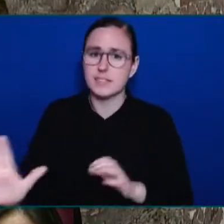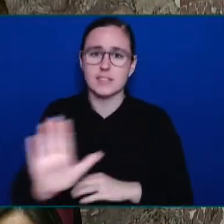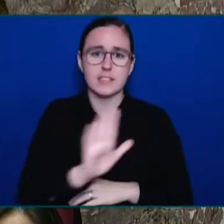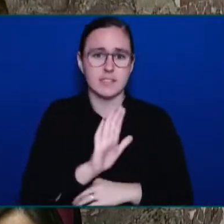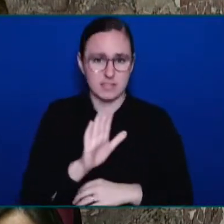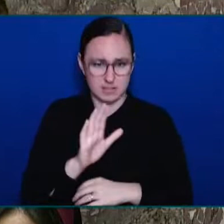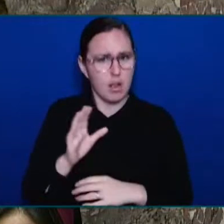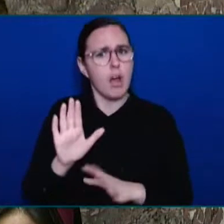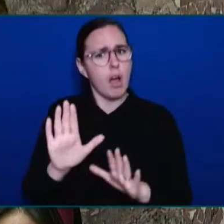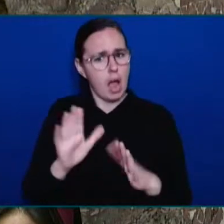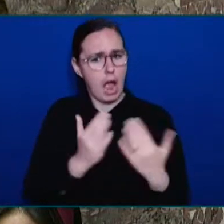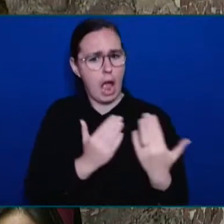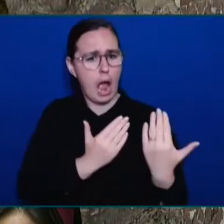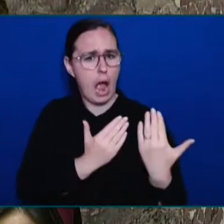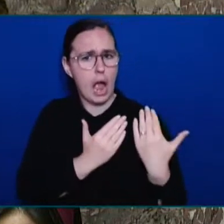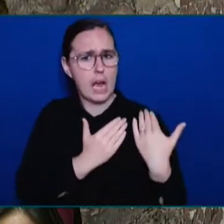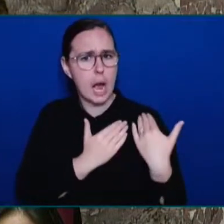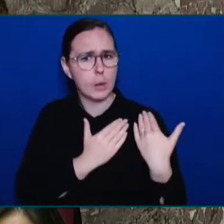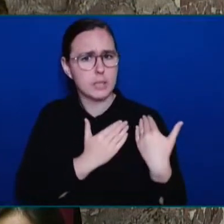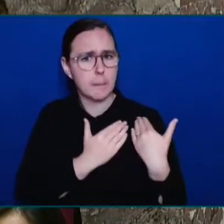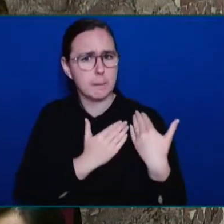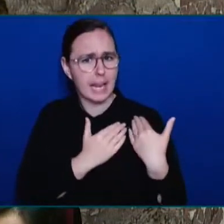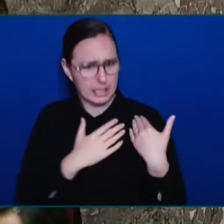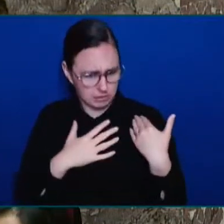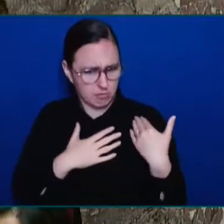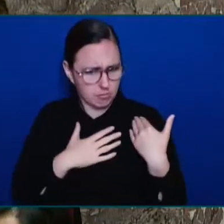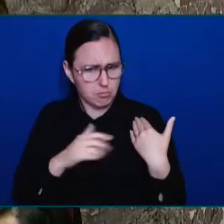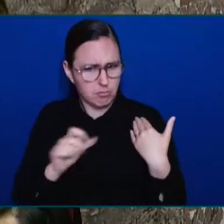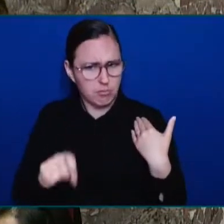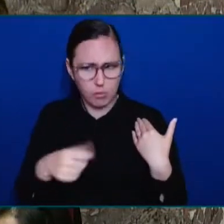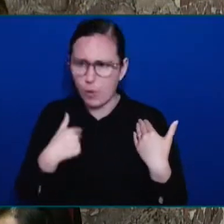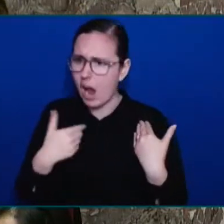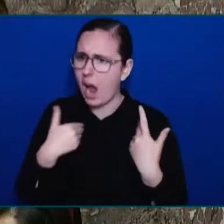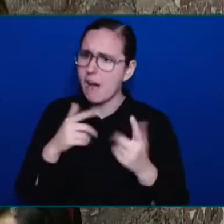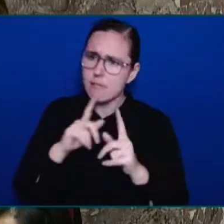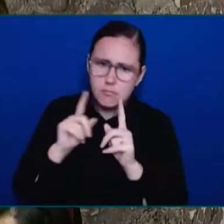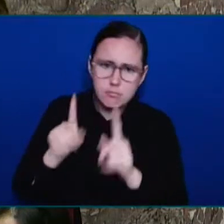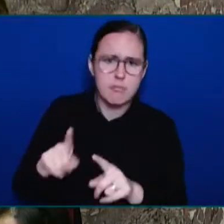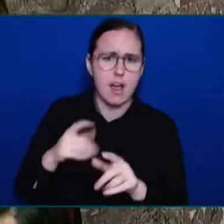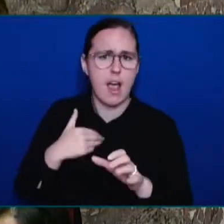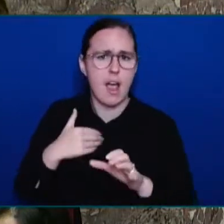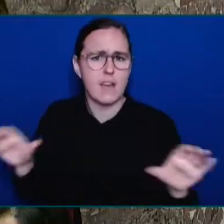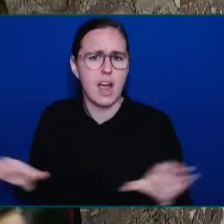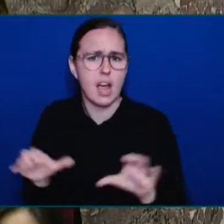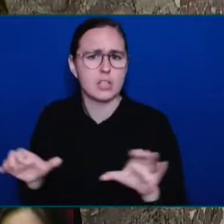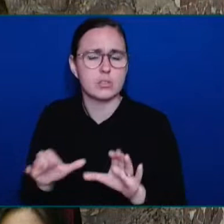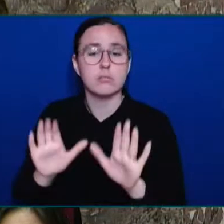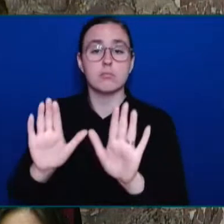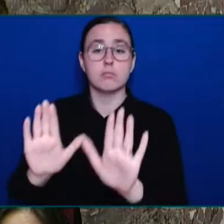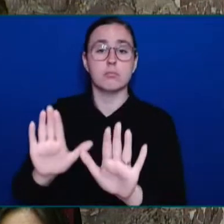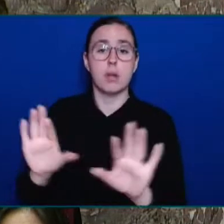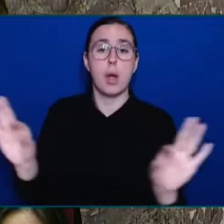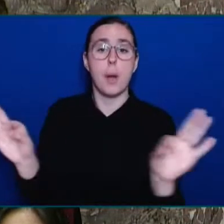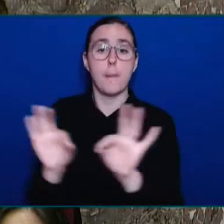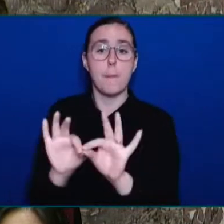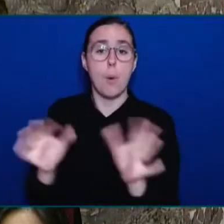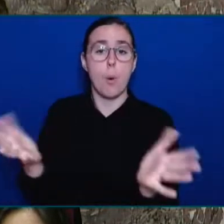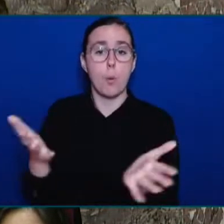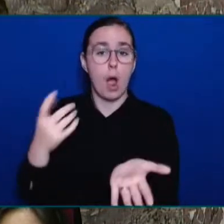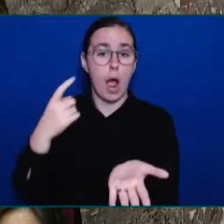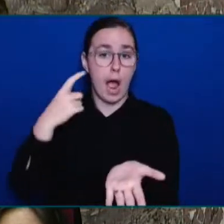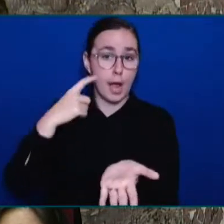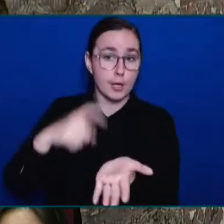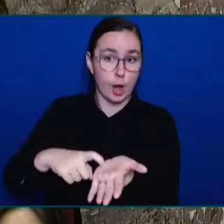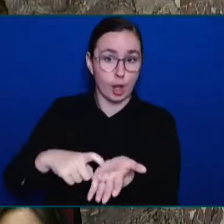have to acknowledge as well that the demand on our healthcare system in an aging population is growing and will continue to grow. And that's why